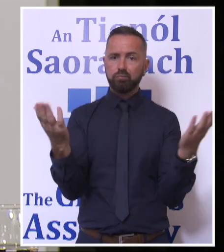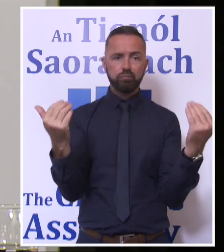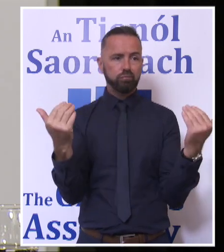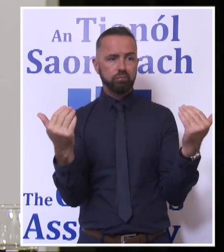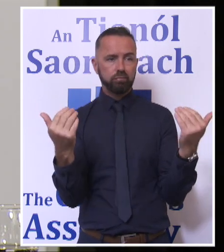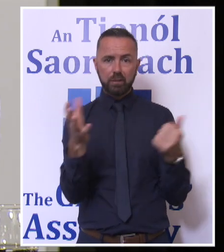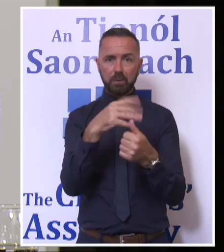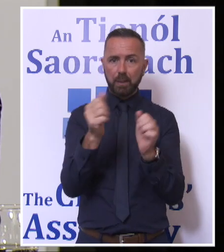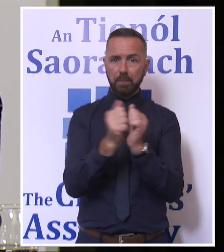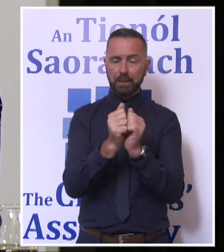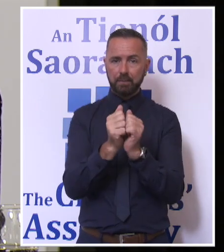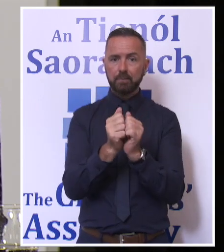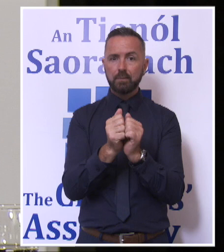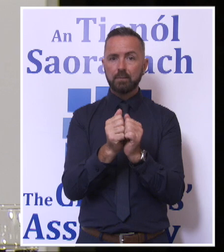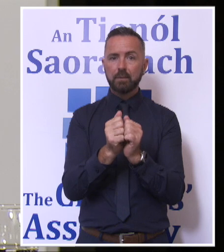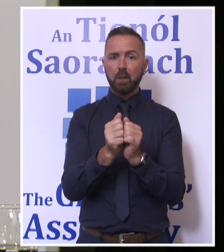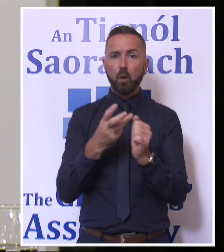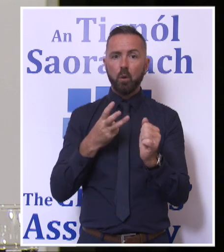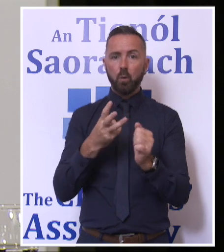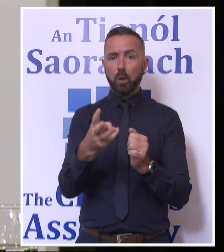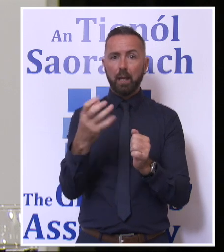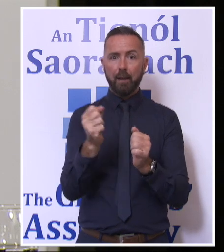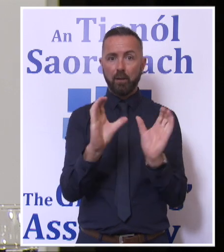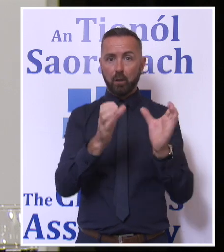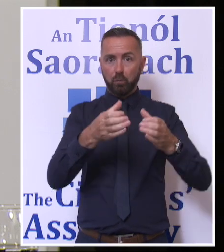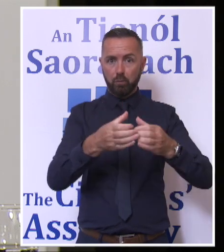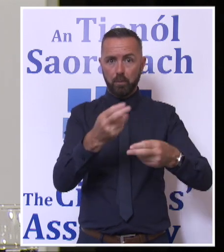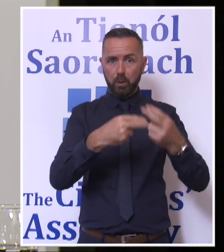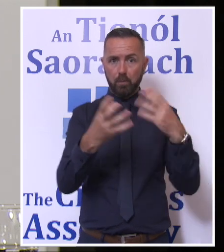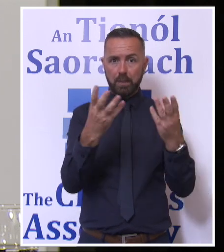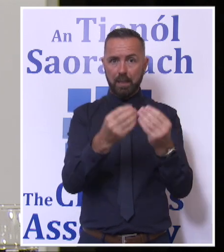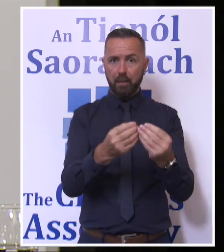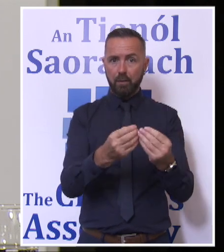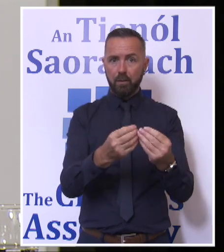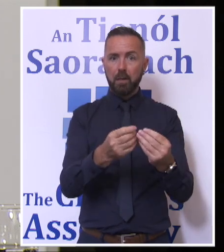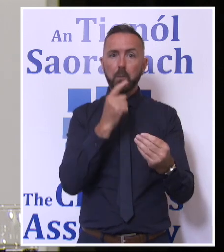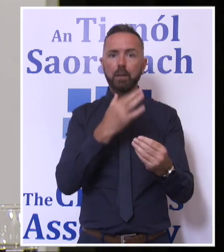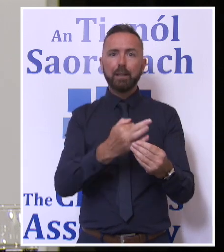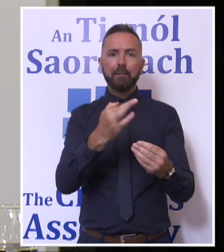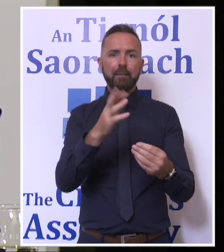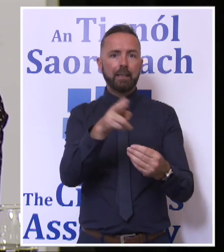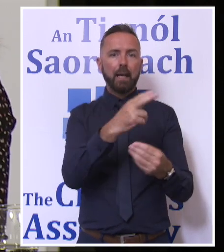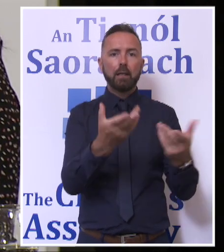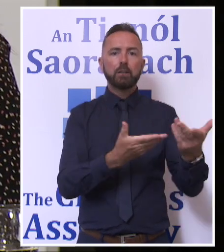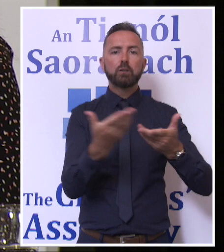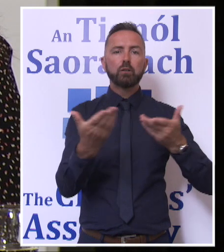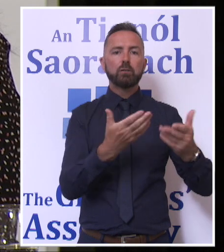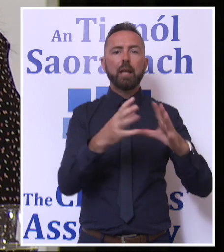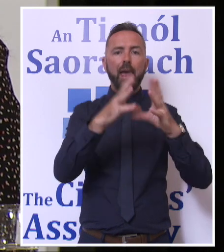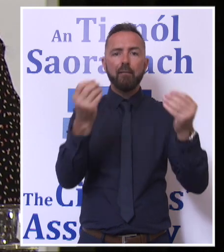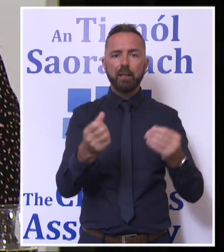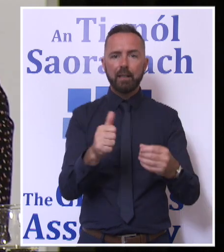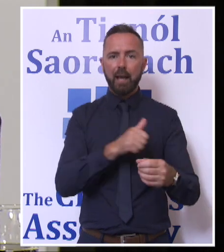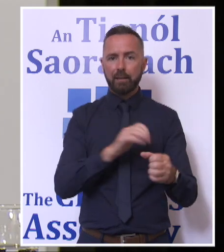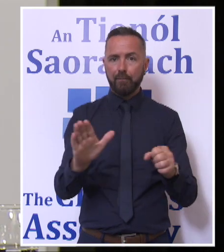group of elected members will come together to call this, but that would be, if they don't get to discuss everything at a full council